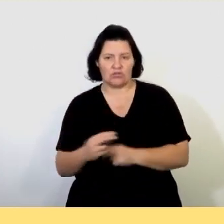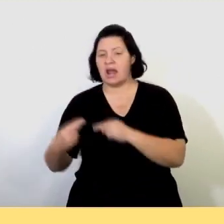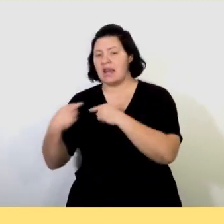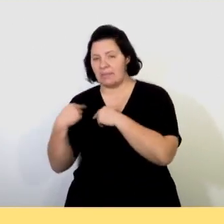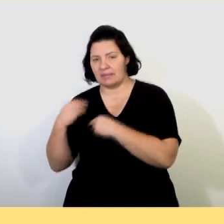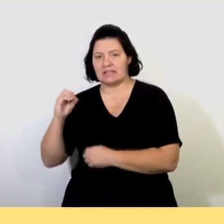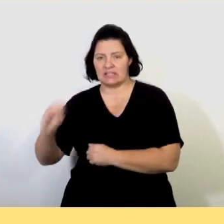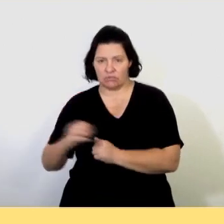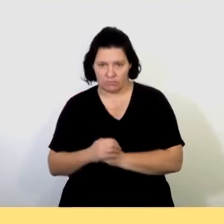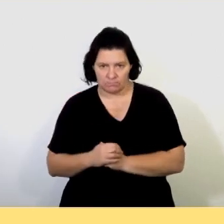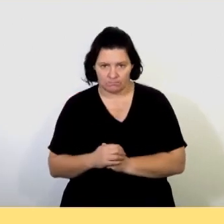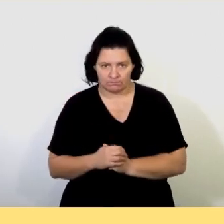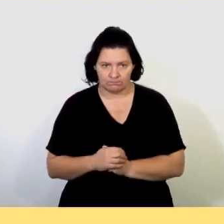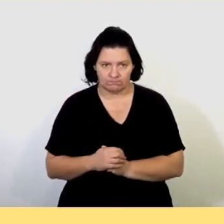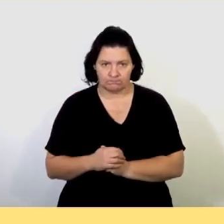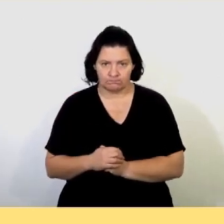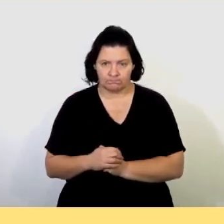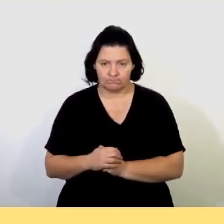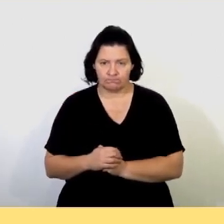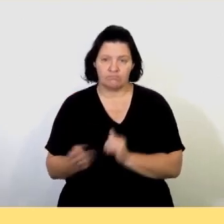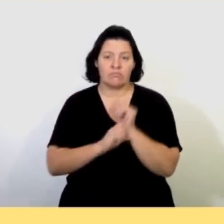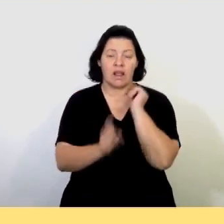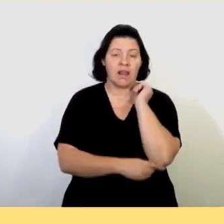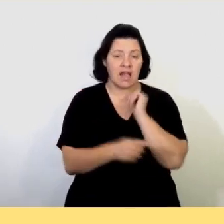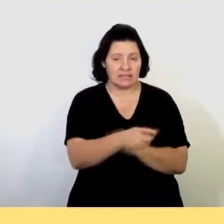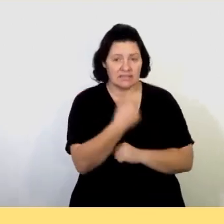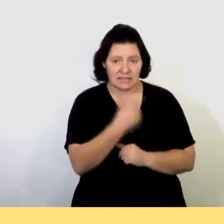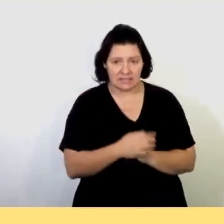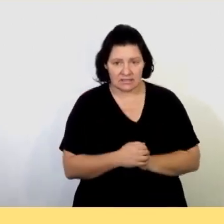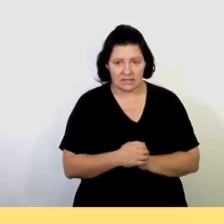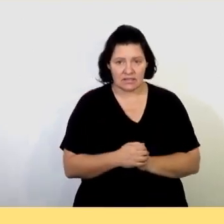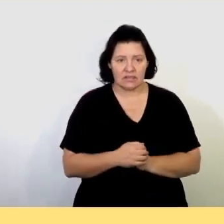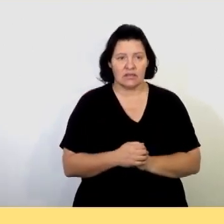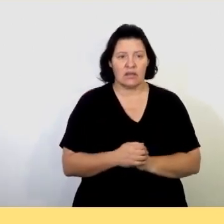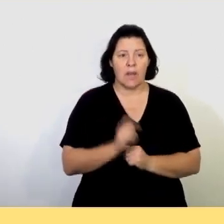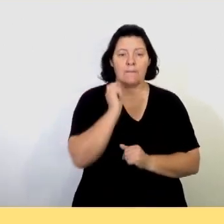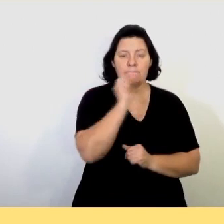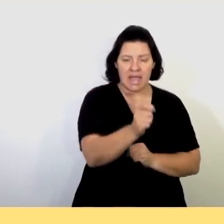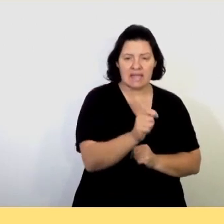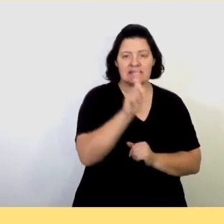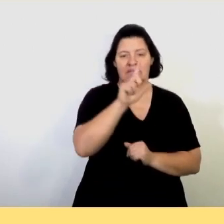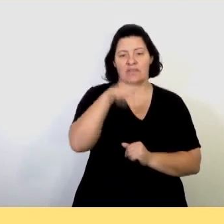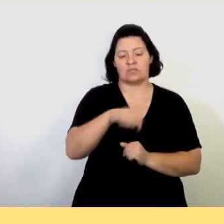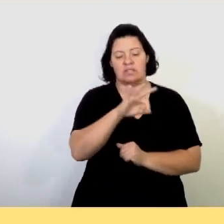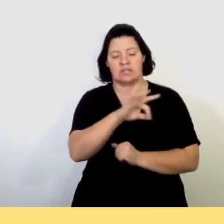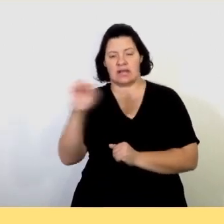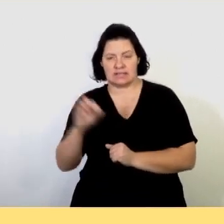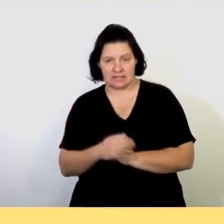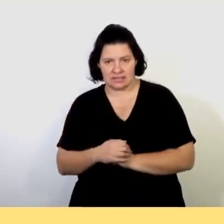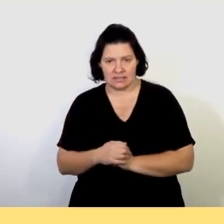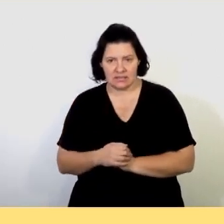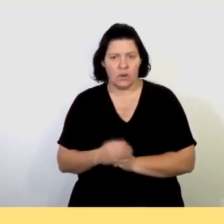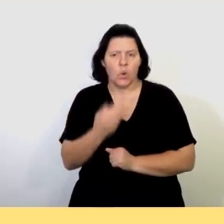0. Our liabilities will be 0. The last one says, paid